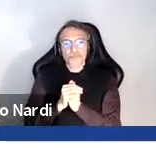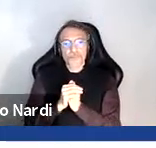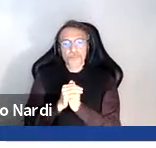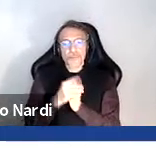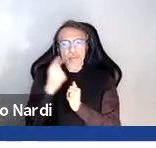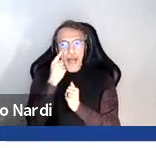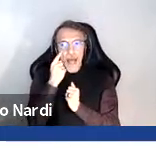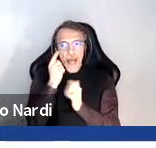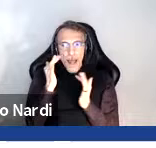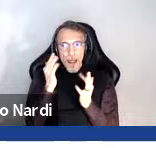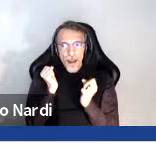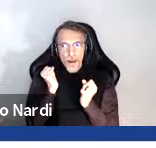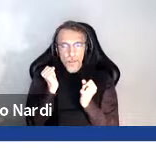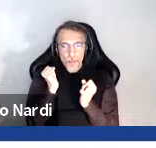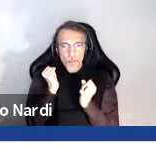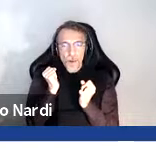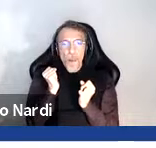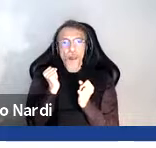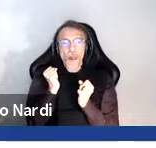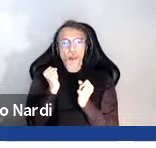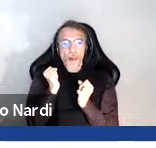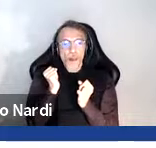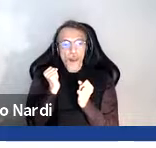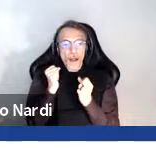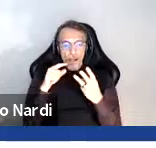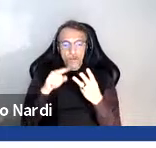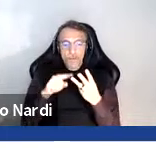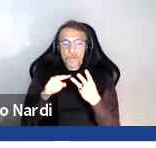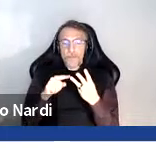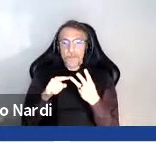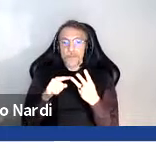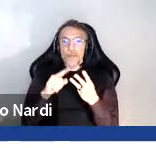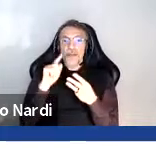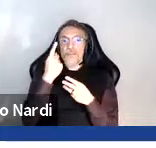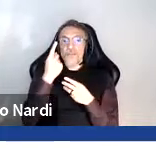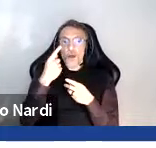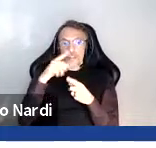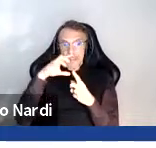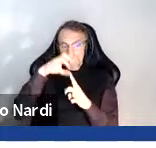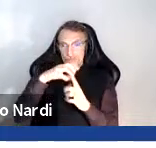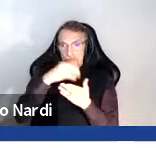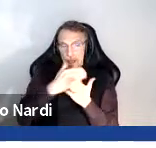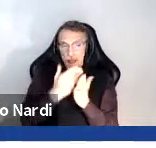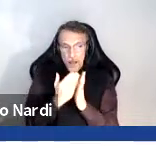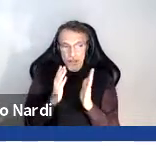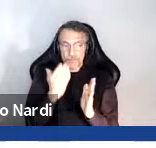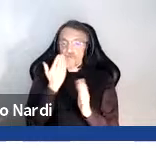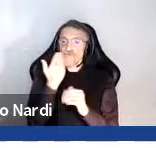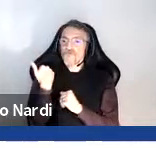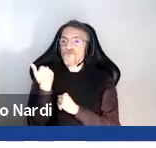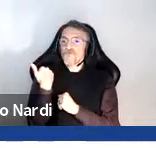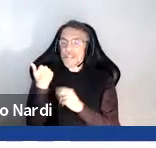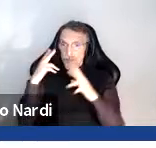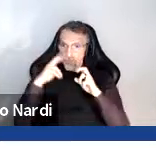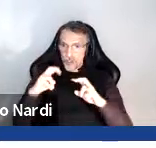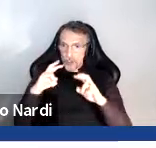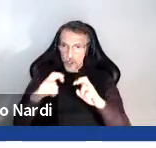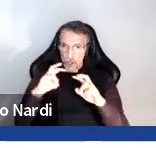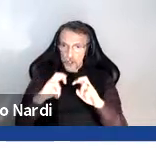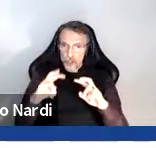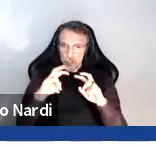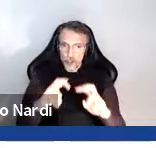Let me see how I'm doing with time. Three points I would like to make. The first is that we know from recent research